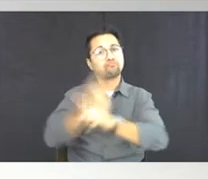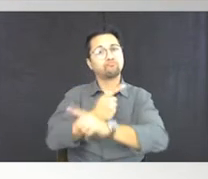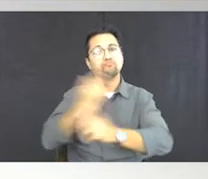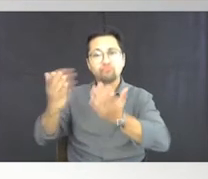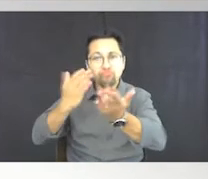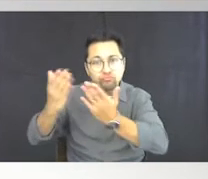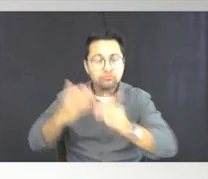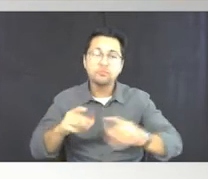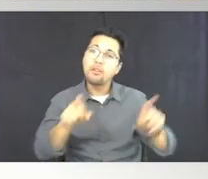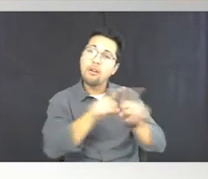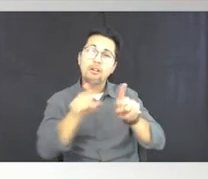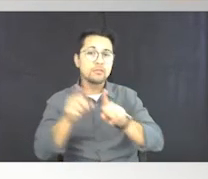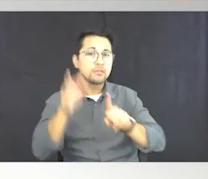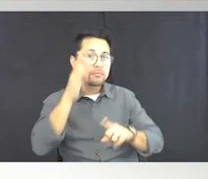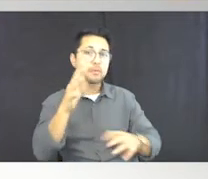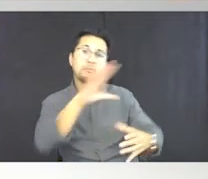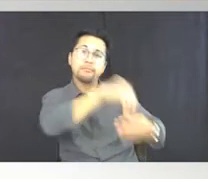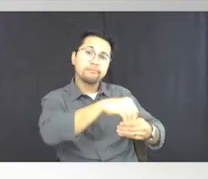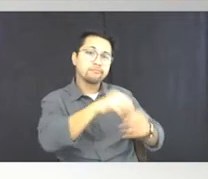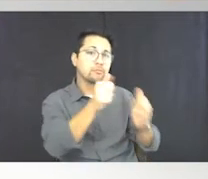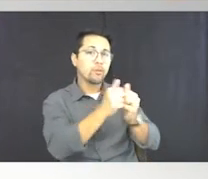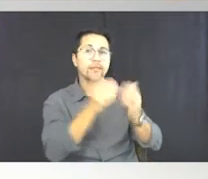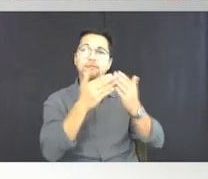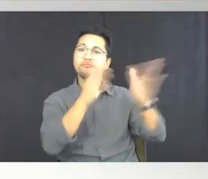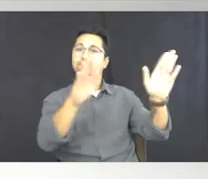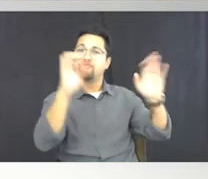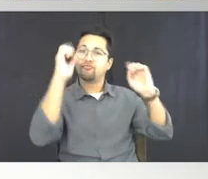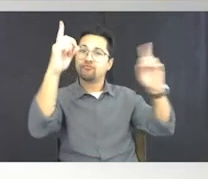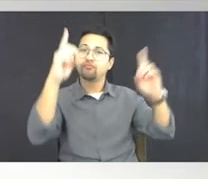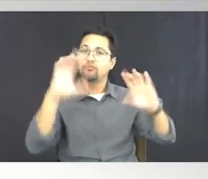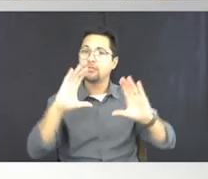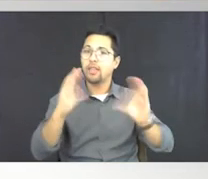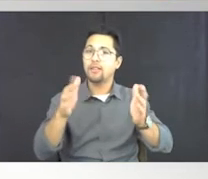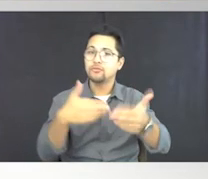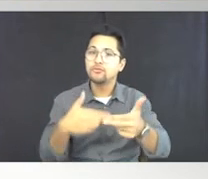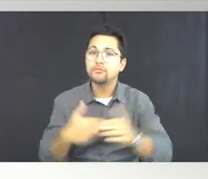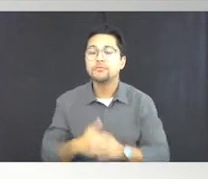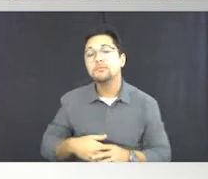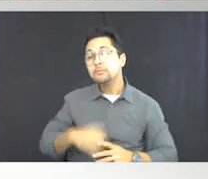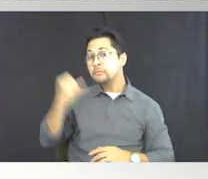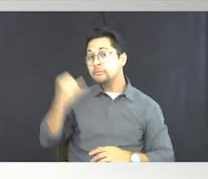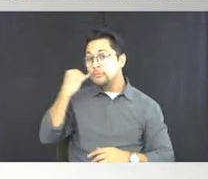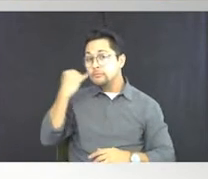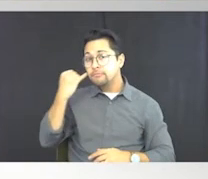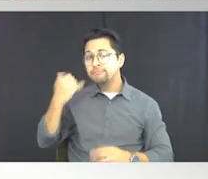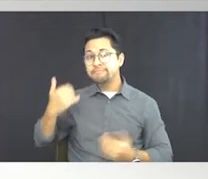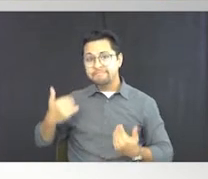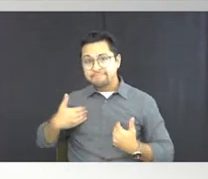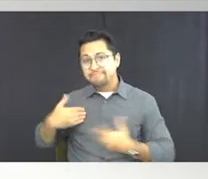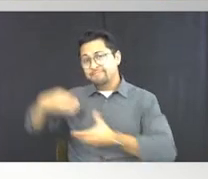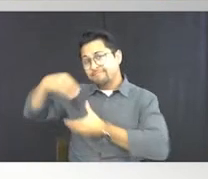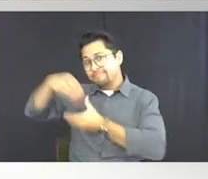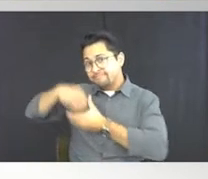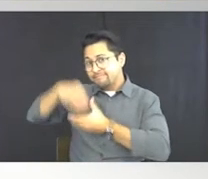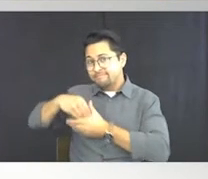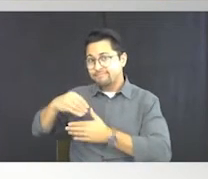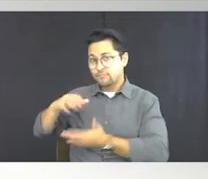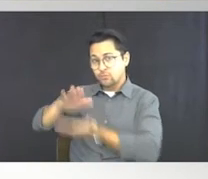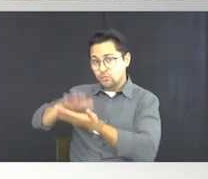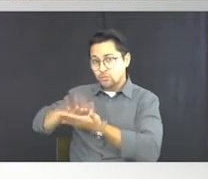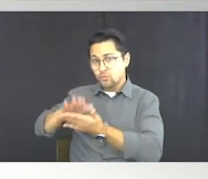as being able to participate in the general educational classroom. If they do have an indoor